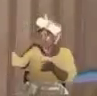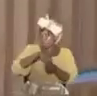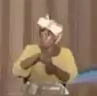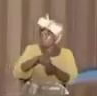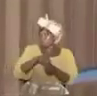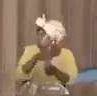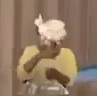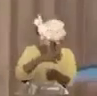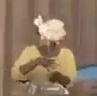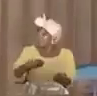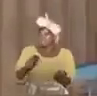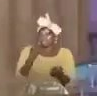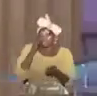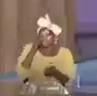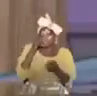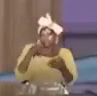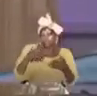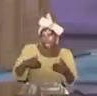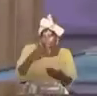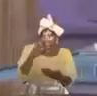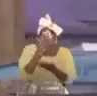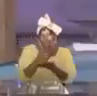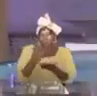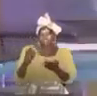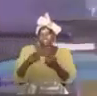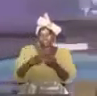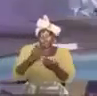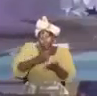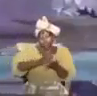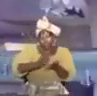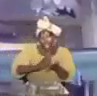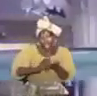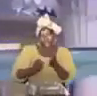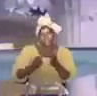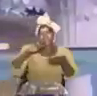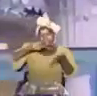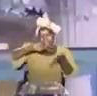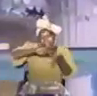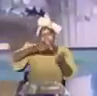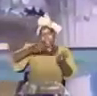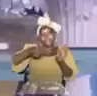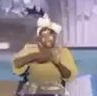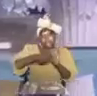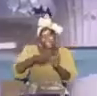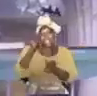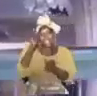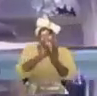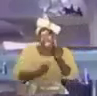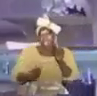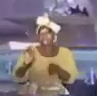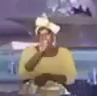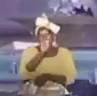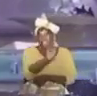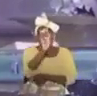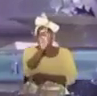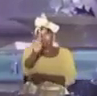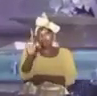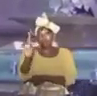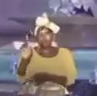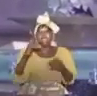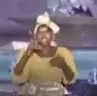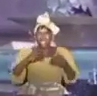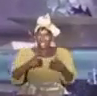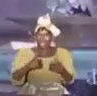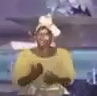fact that you have something to write is an attestation to the fact that almost everyone has something he's